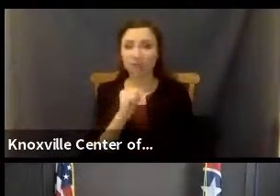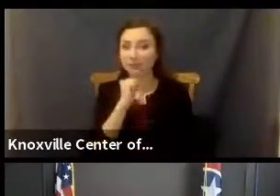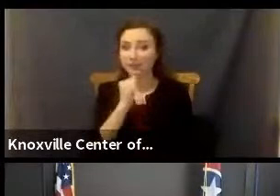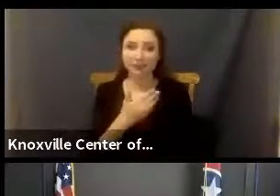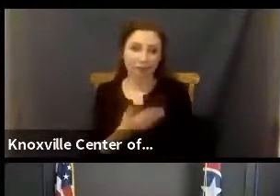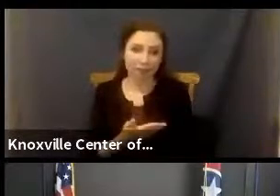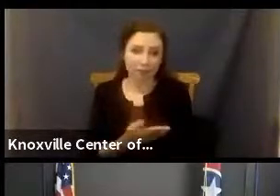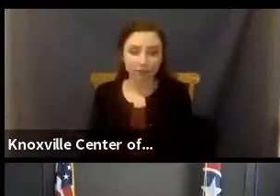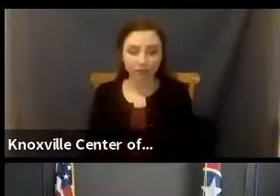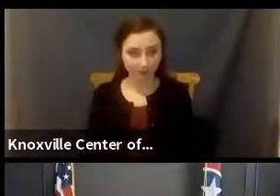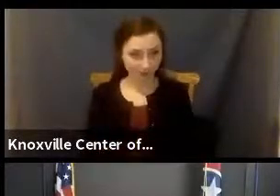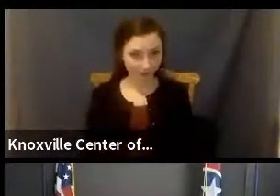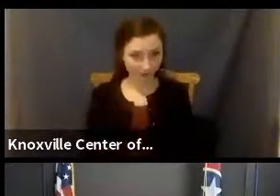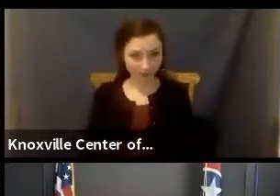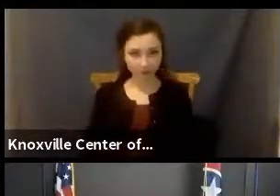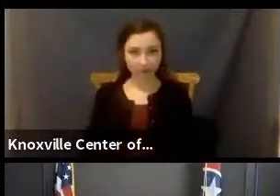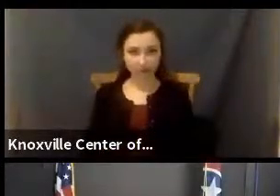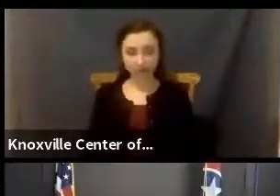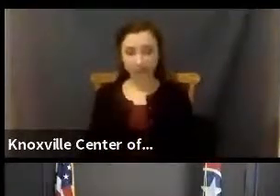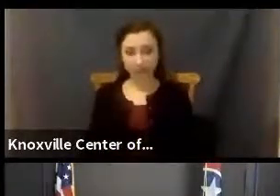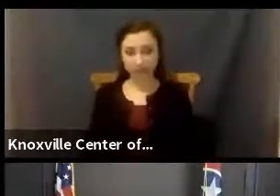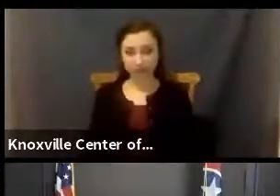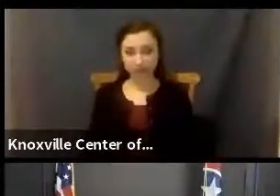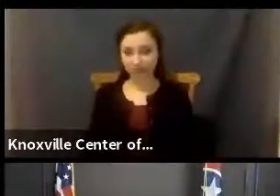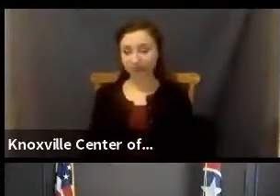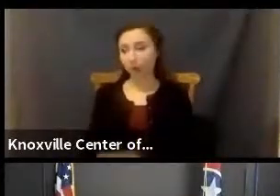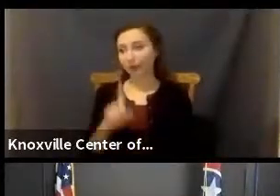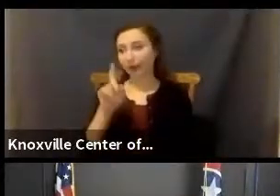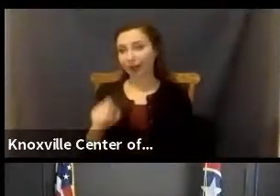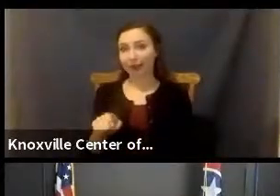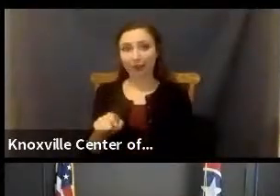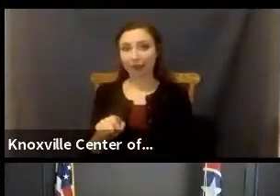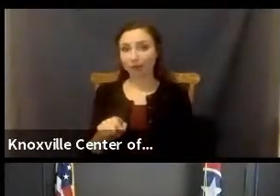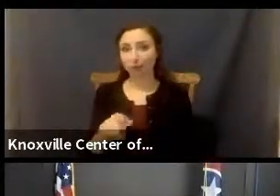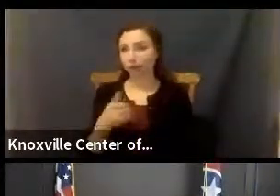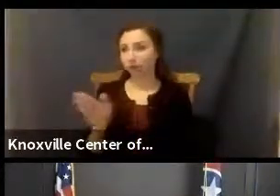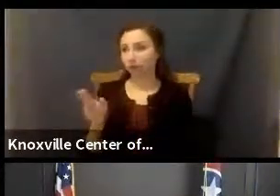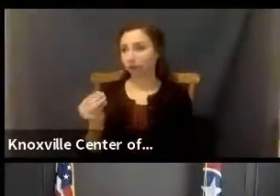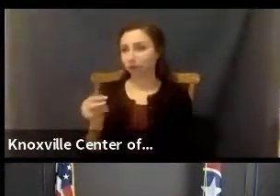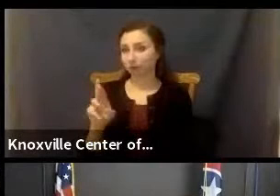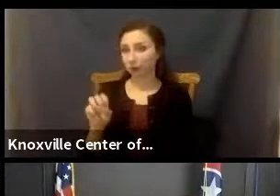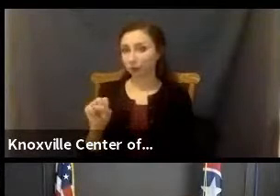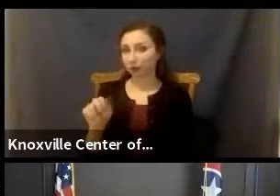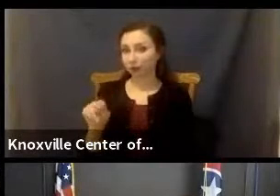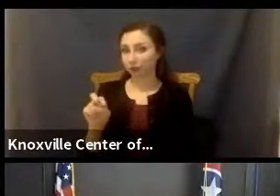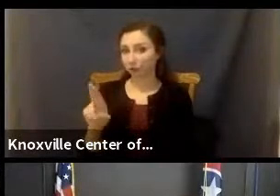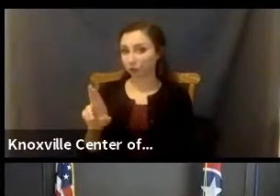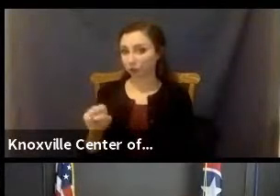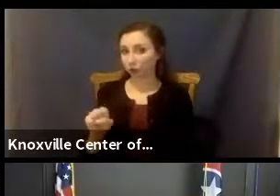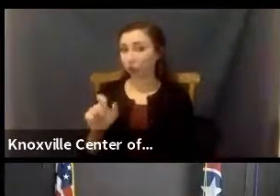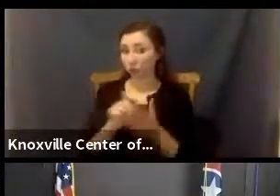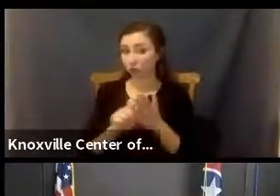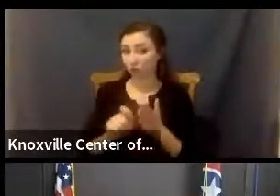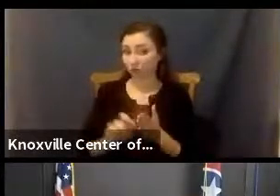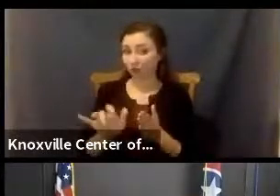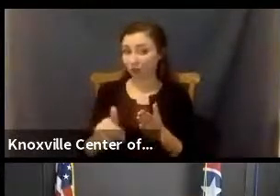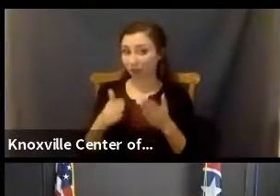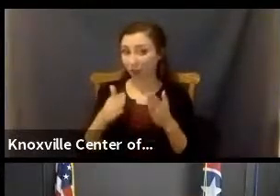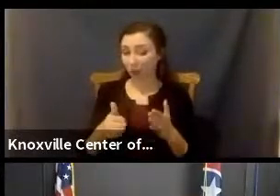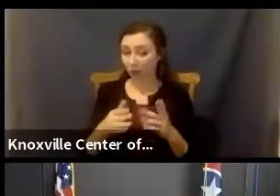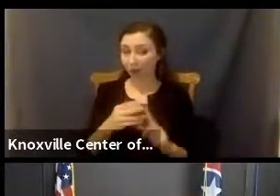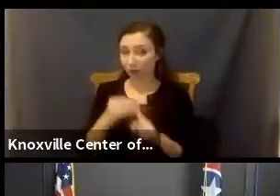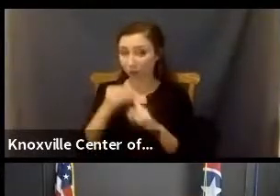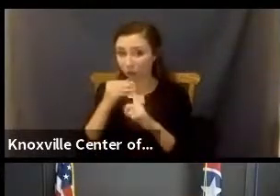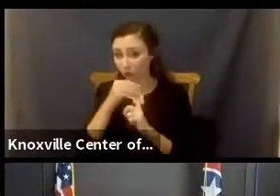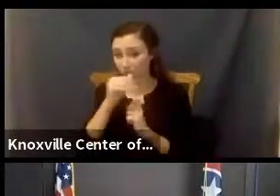there. Well, this was, and I have to defer to Mr. Sanders, but it was written this way with that exclusion listed below to keep